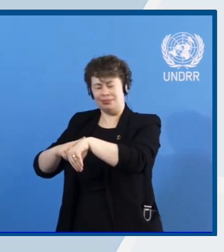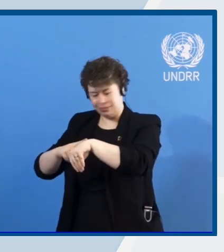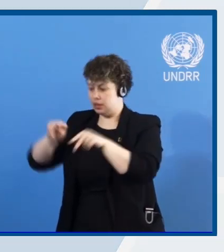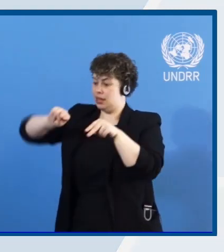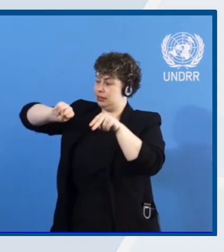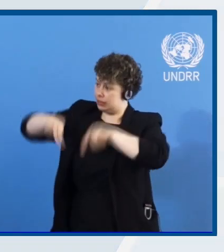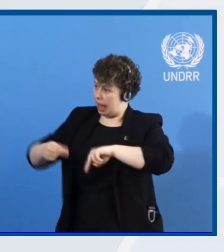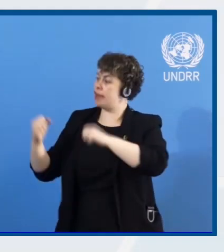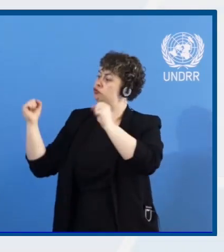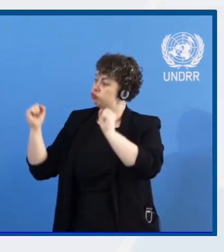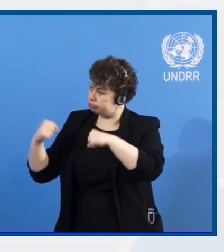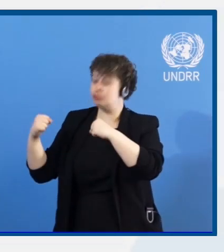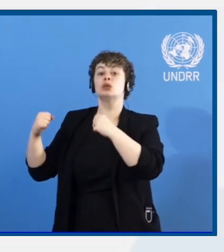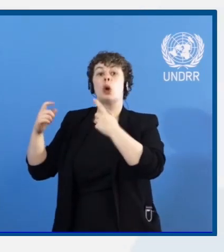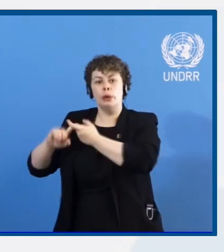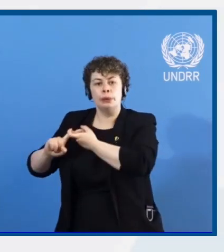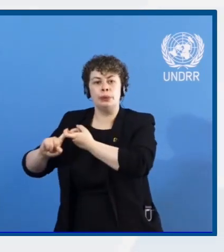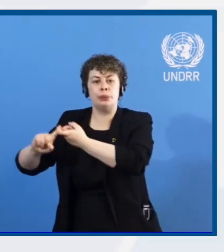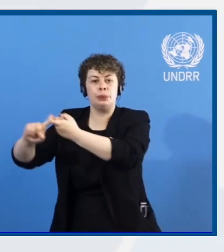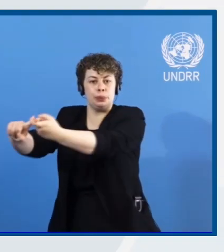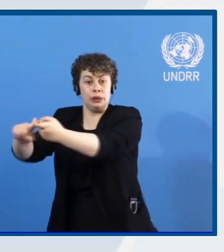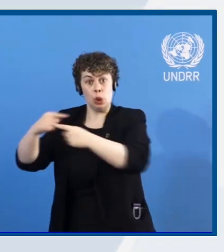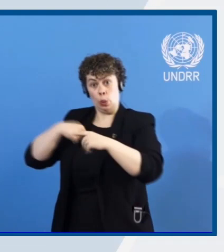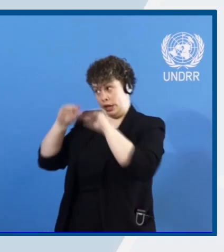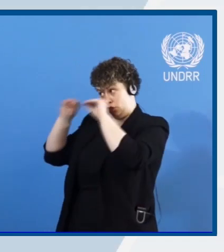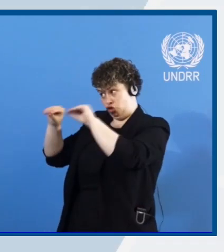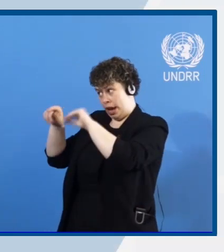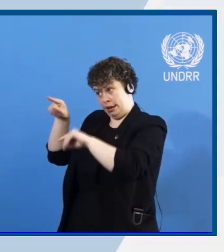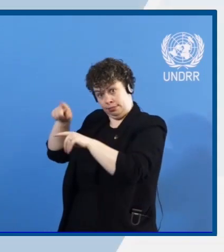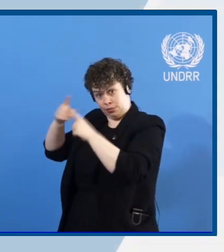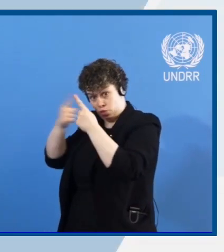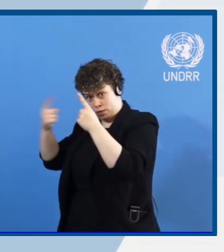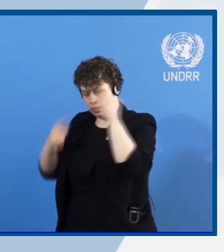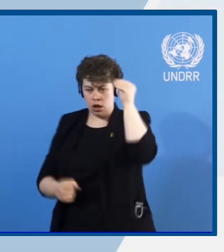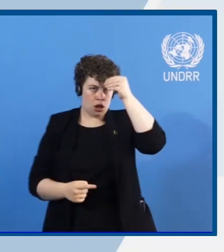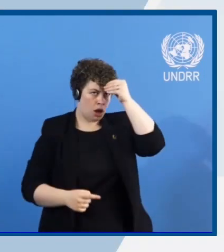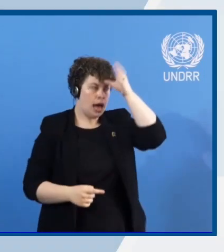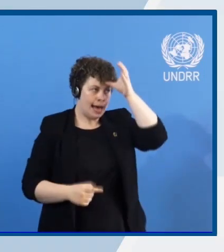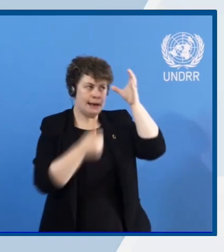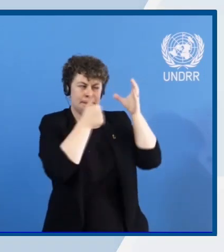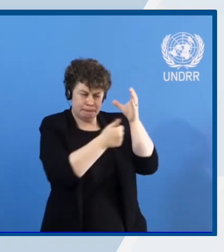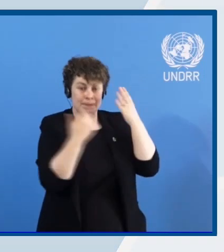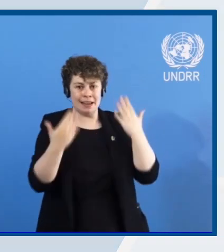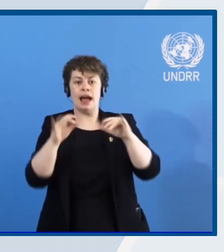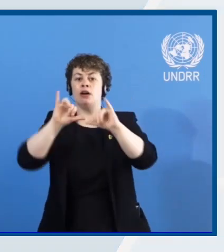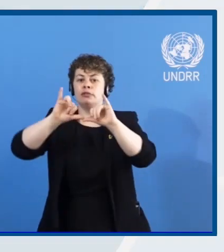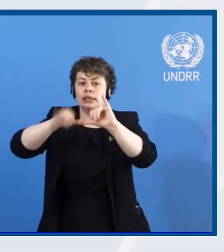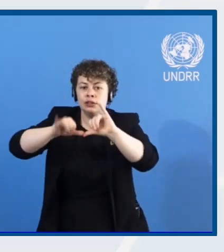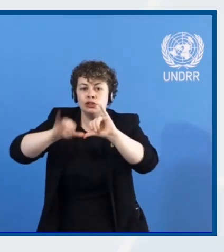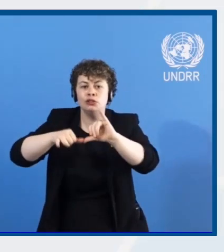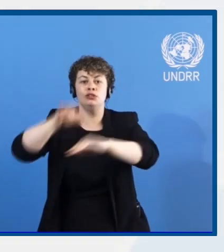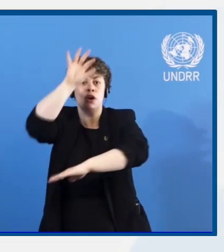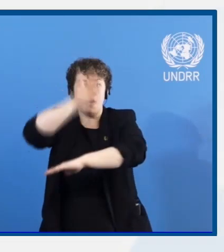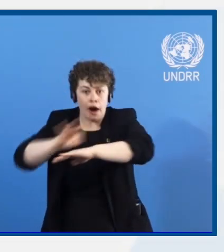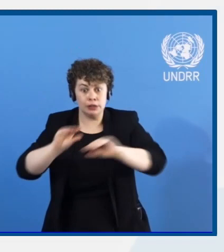the stakeholder groups, the architects, the engineers, etc. And this is also being done through our training agency as well.